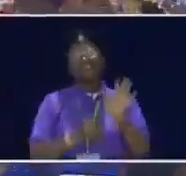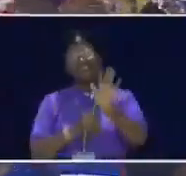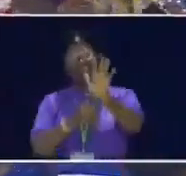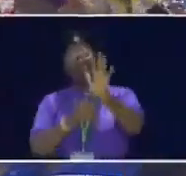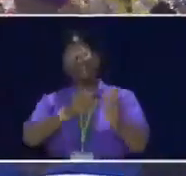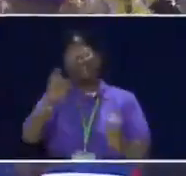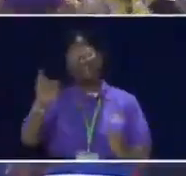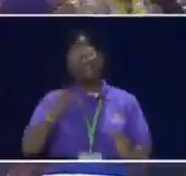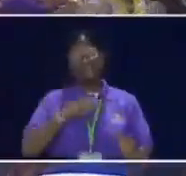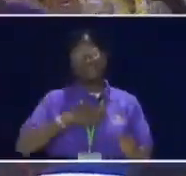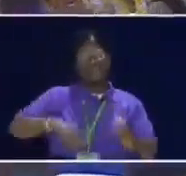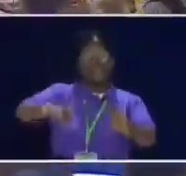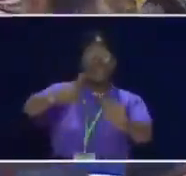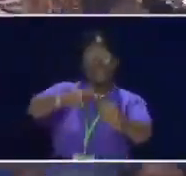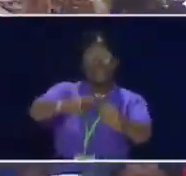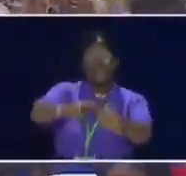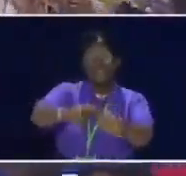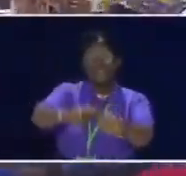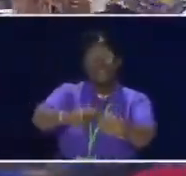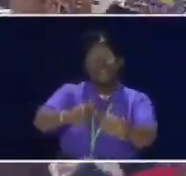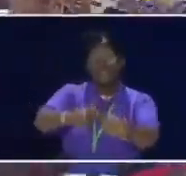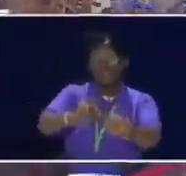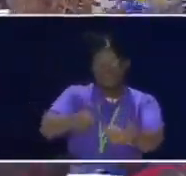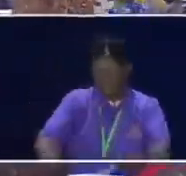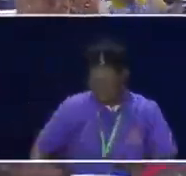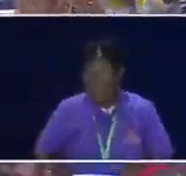Let's be seated. Let's be seated. We're on the clock.